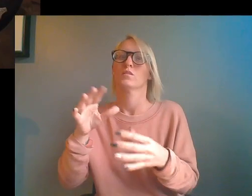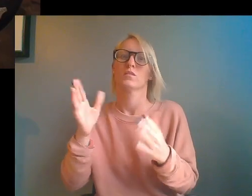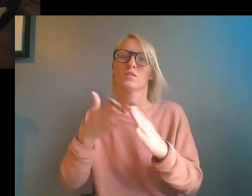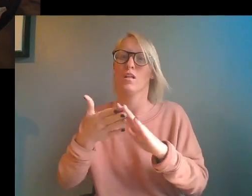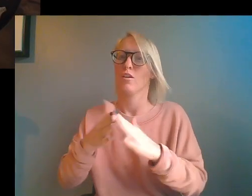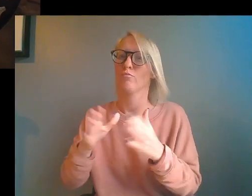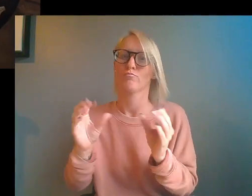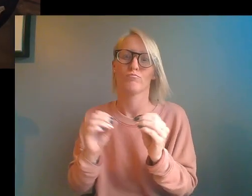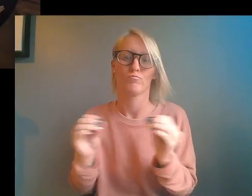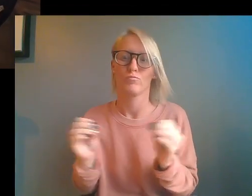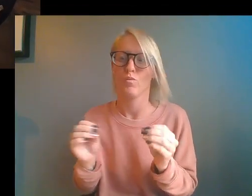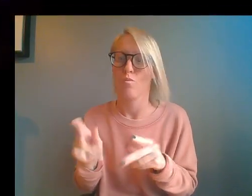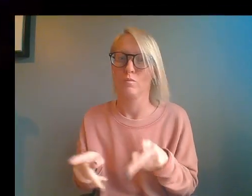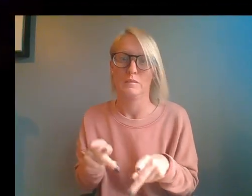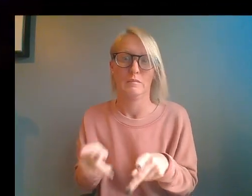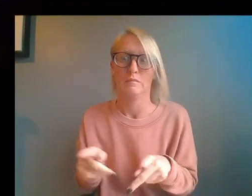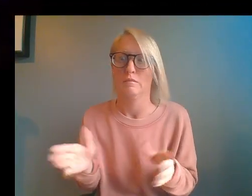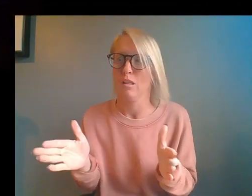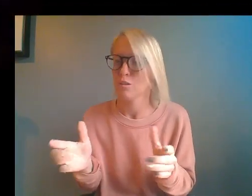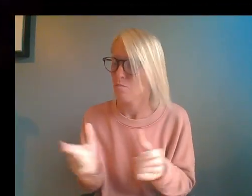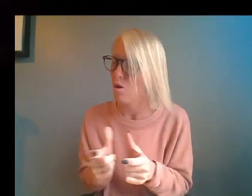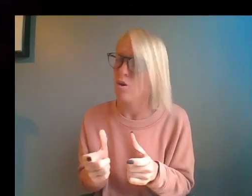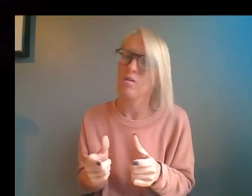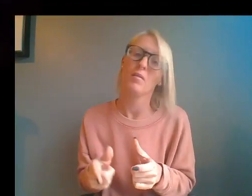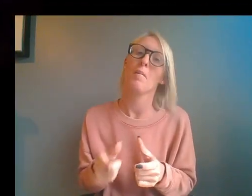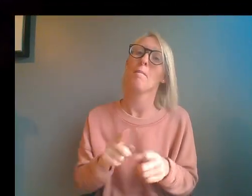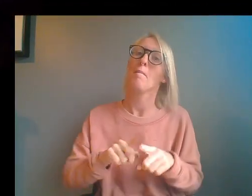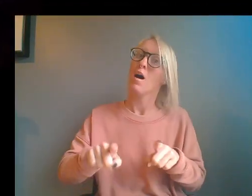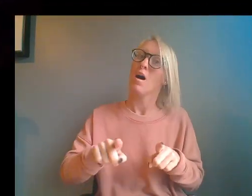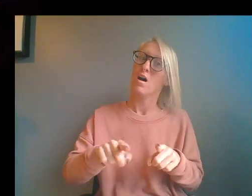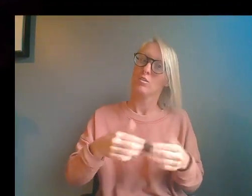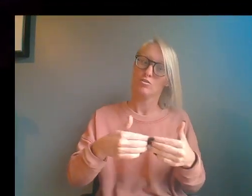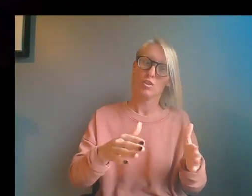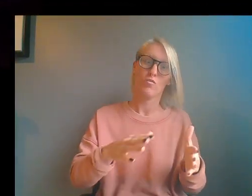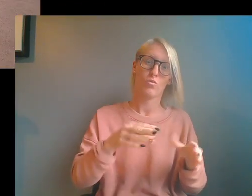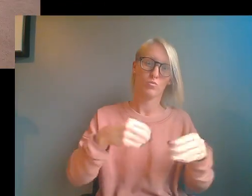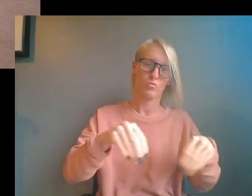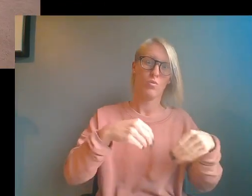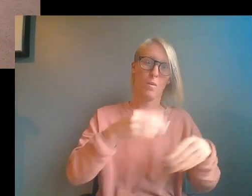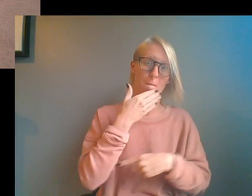for travelers, and it's still one of the best general stores on the entire route today.